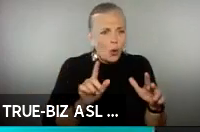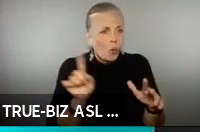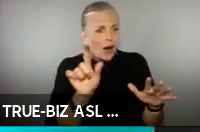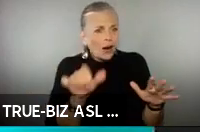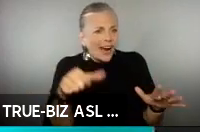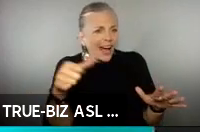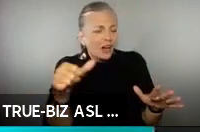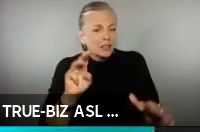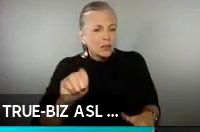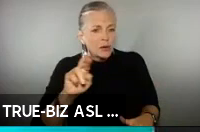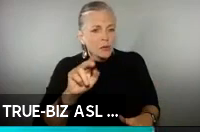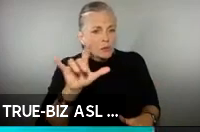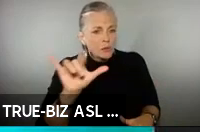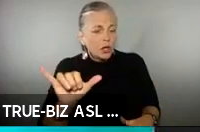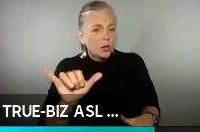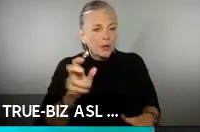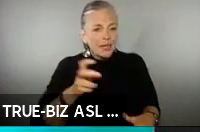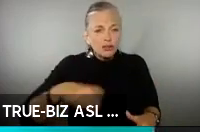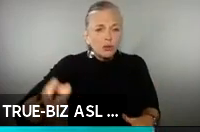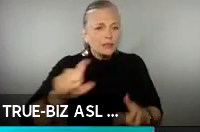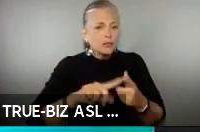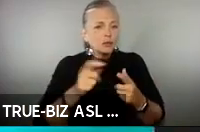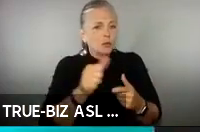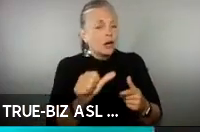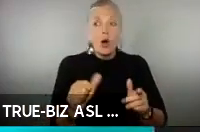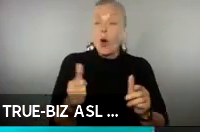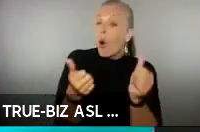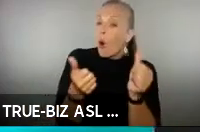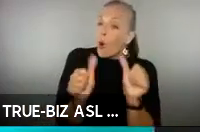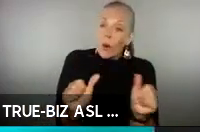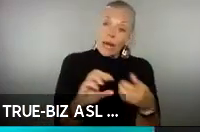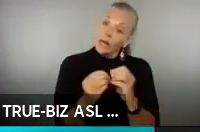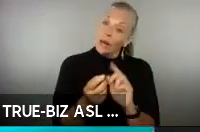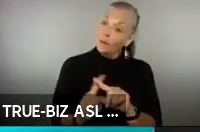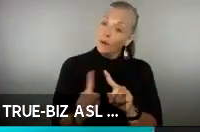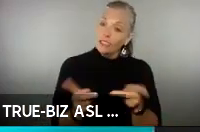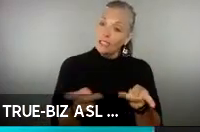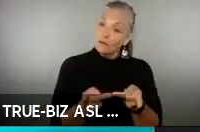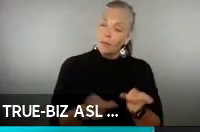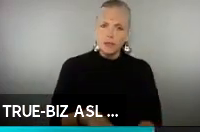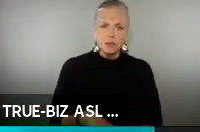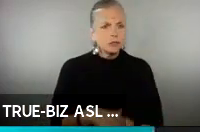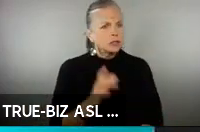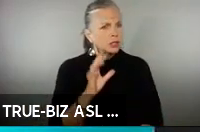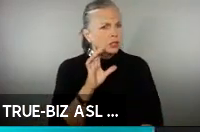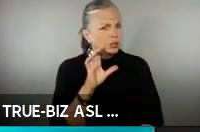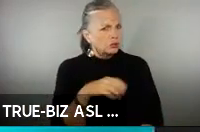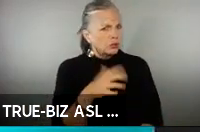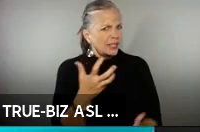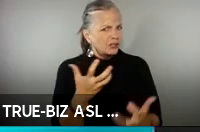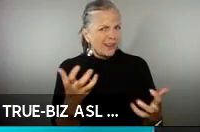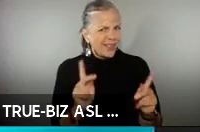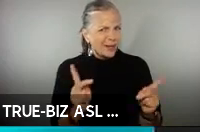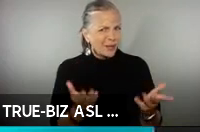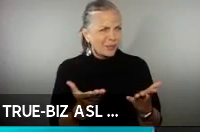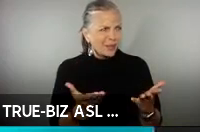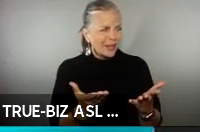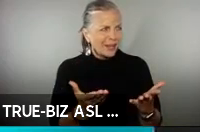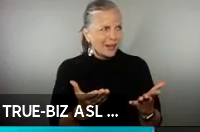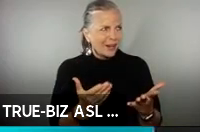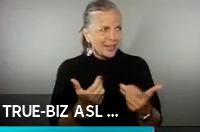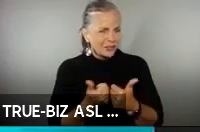does Mercury transit? Any number of places. Strange. Lots of people here. Is there a game about to